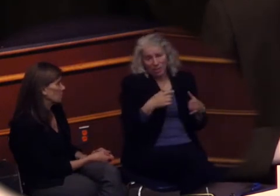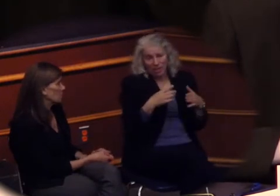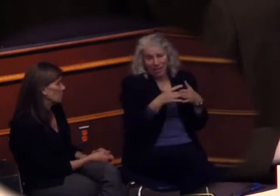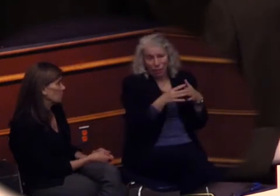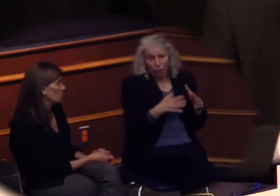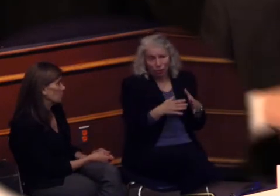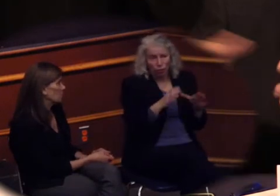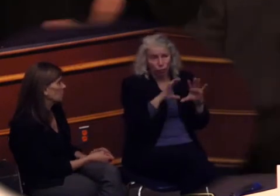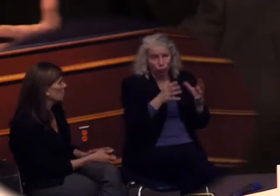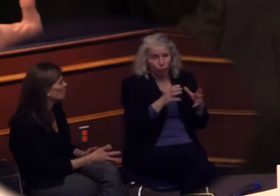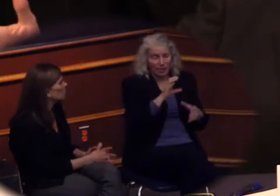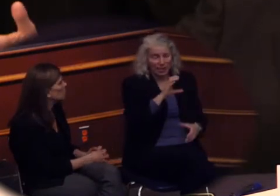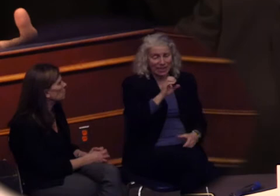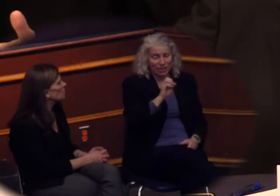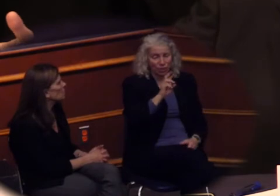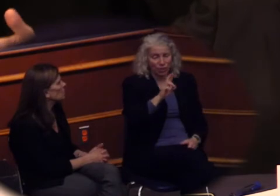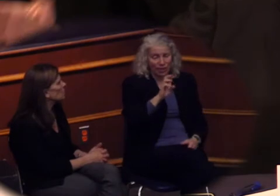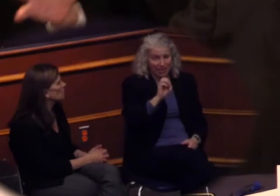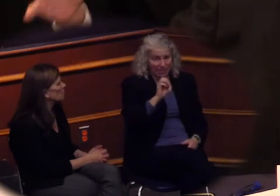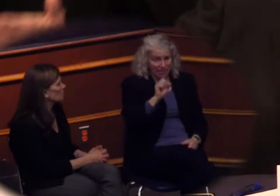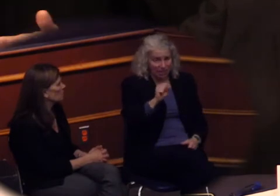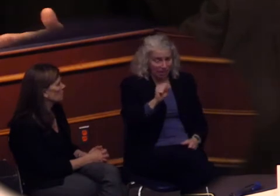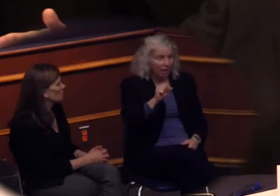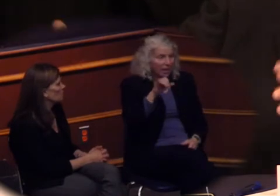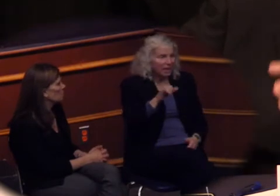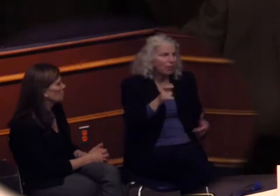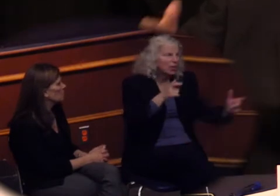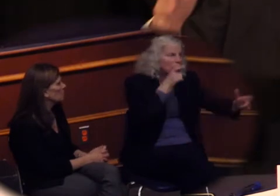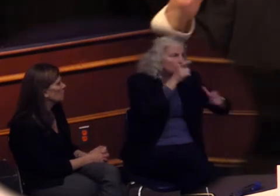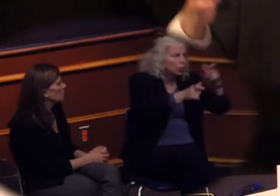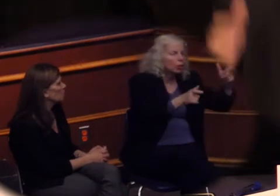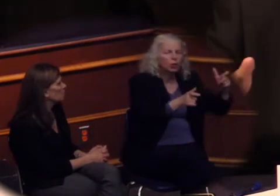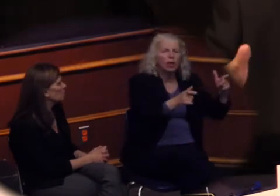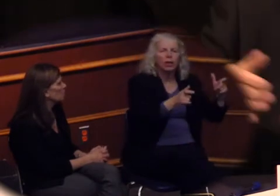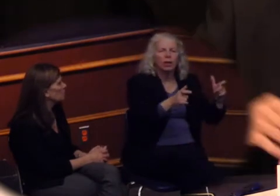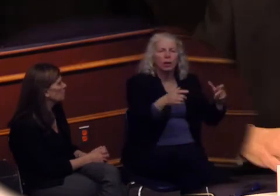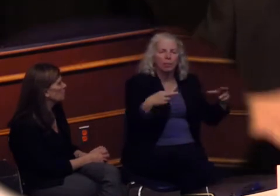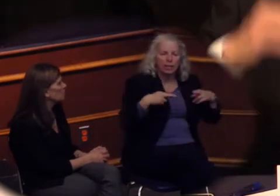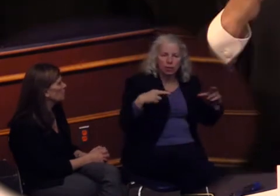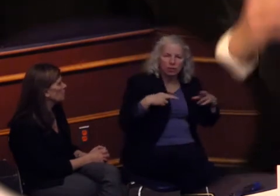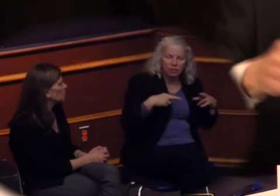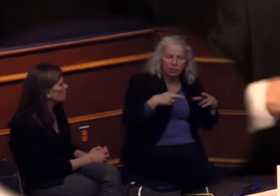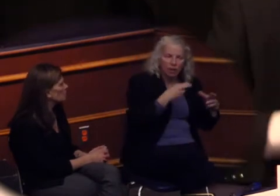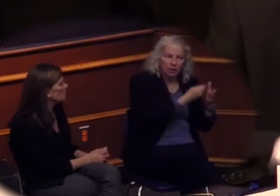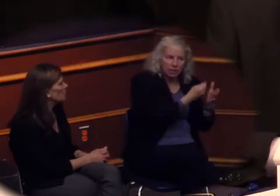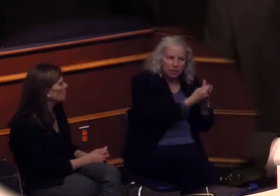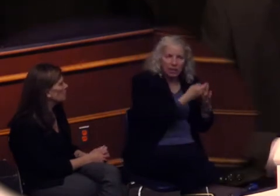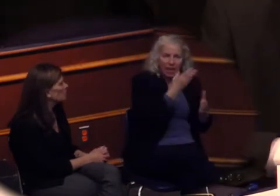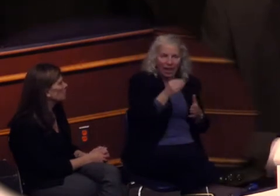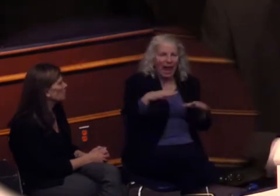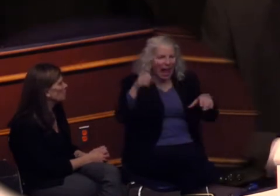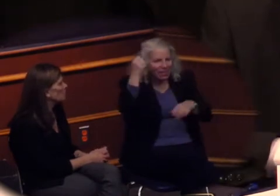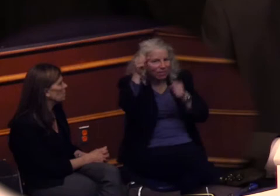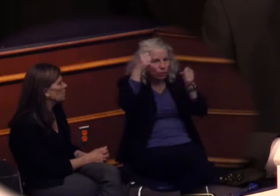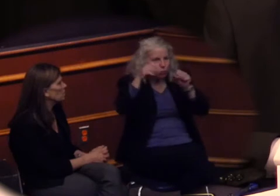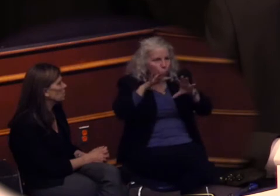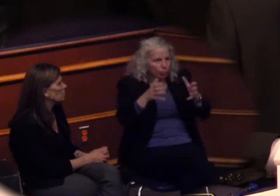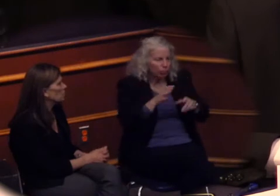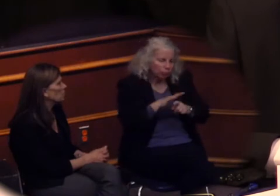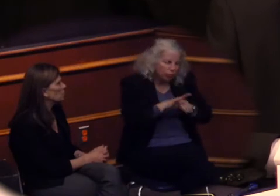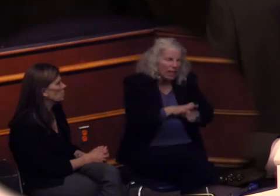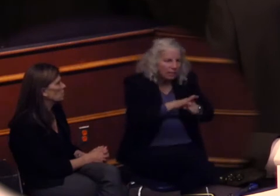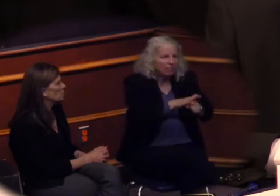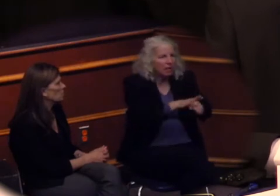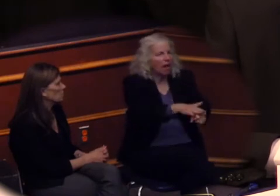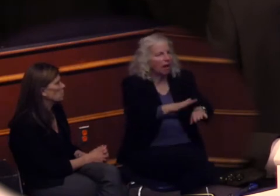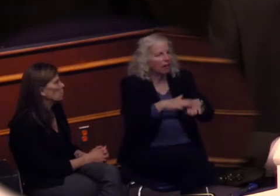called Ceres, which brings together major pension funds and activist groups to put pressure on the biggest companies in the United States,